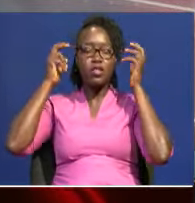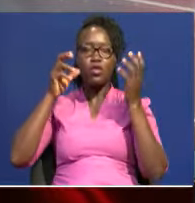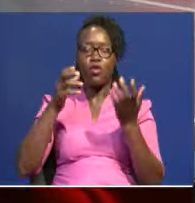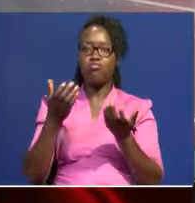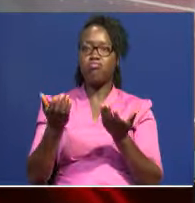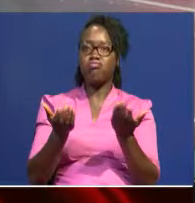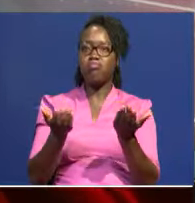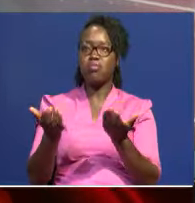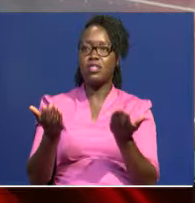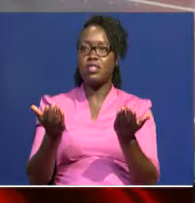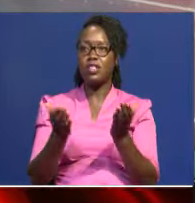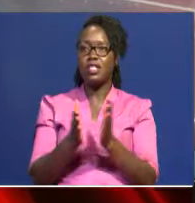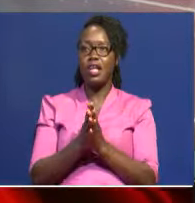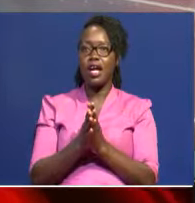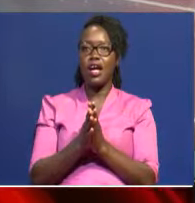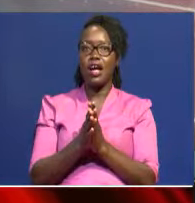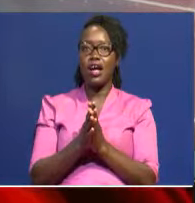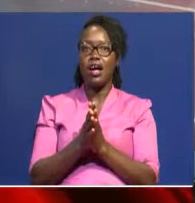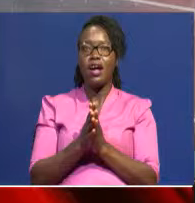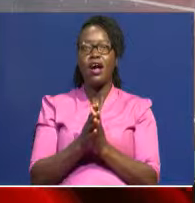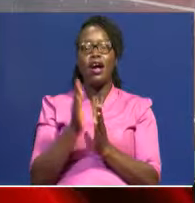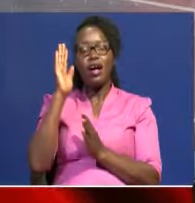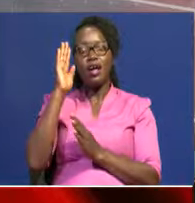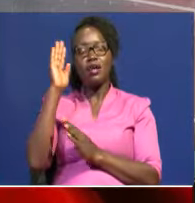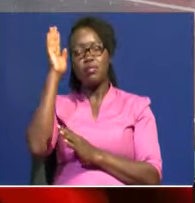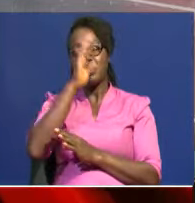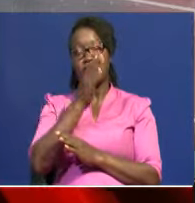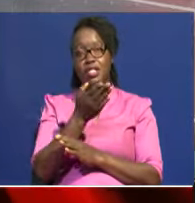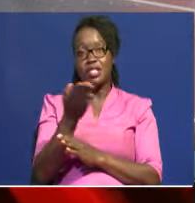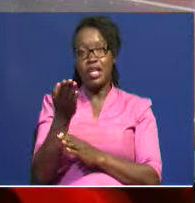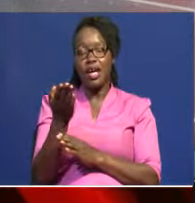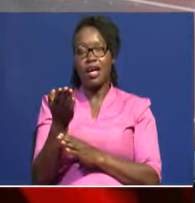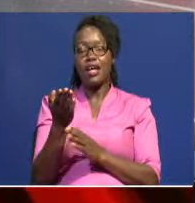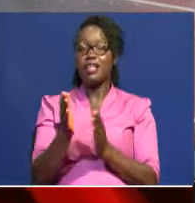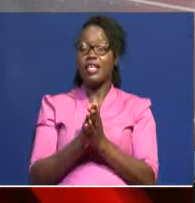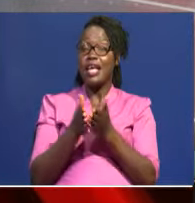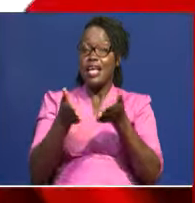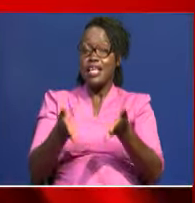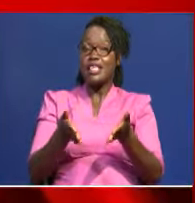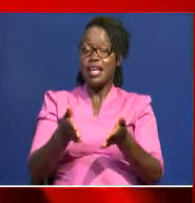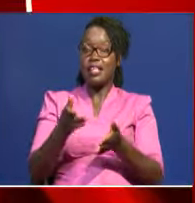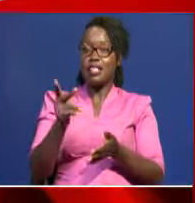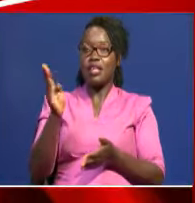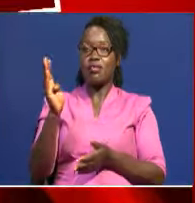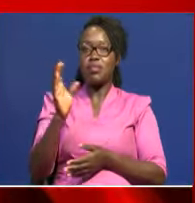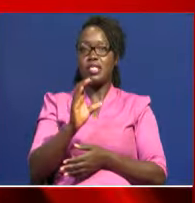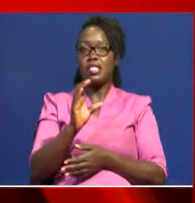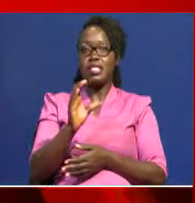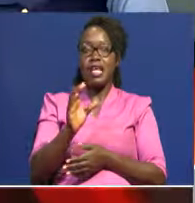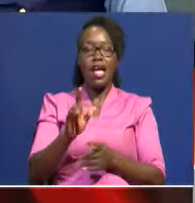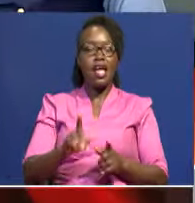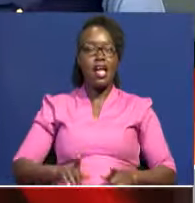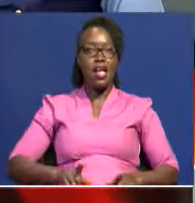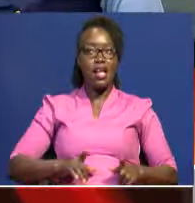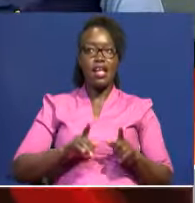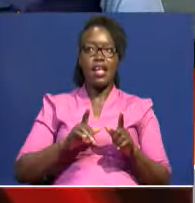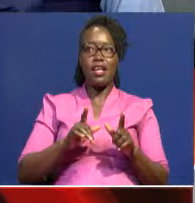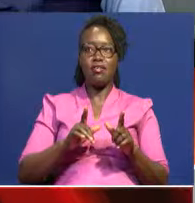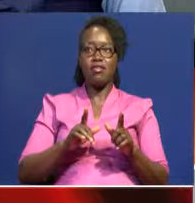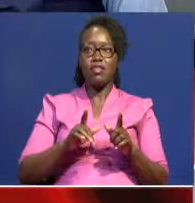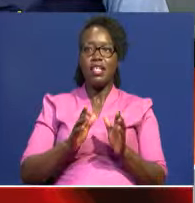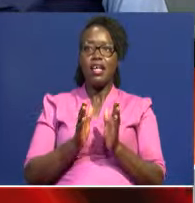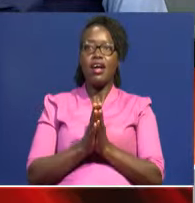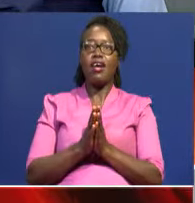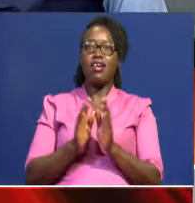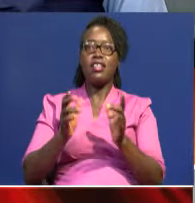do understand my colleague Beatrice Gatonye Ngetich is in one of the studios here at the Kenya Broadcasting Corporation, that is Radio